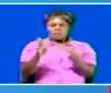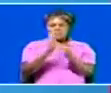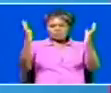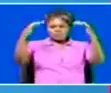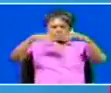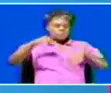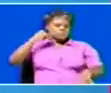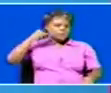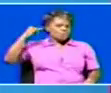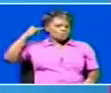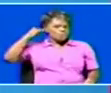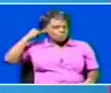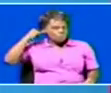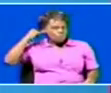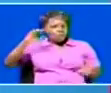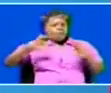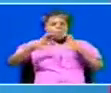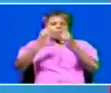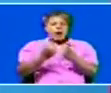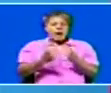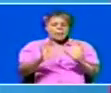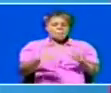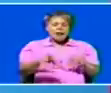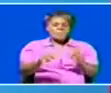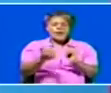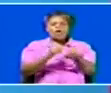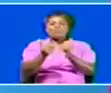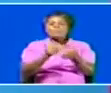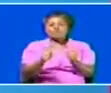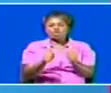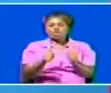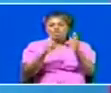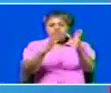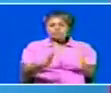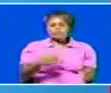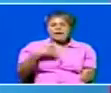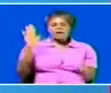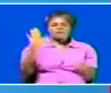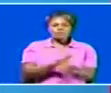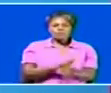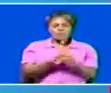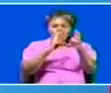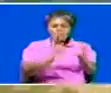in Nakuru for, believe it or not, a World Ploughing Contest. Victor Ogale with more details from Njoro.